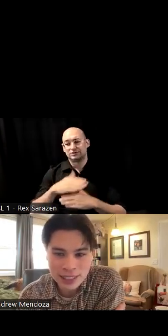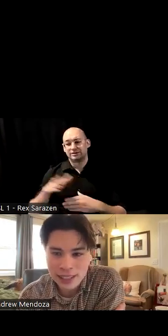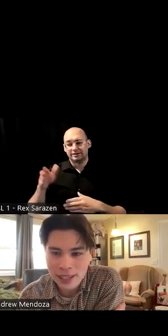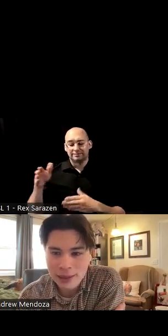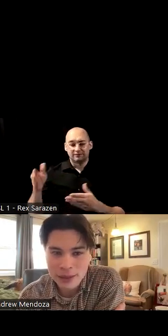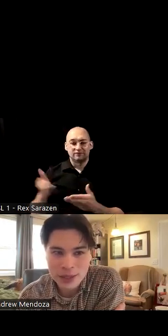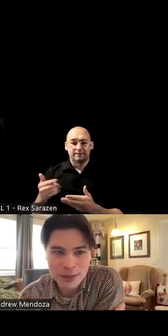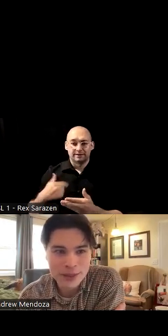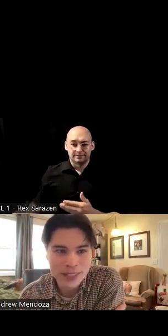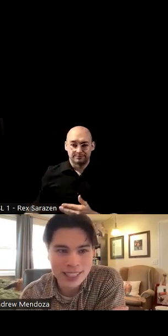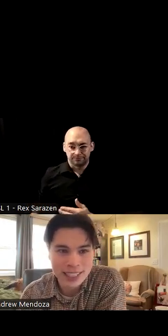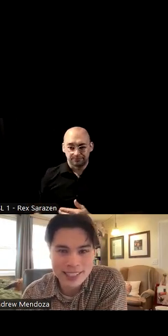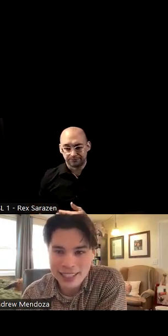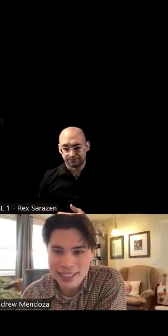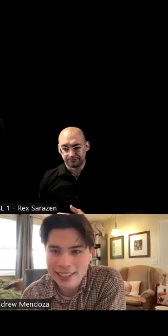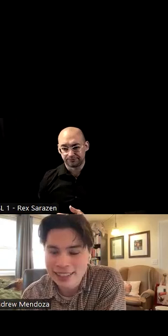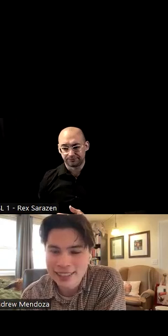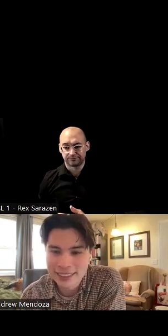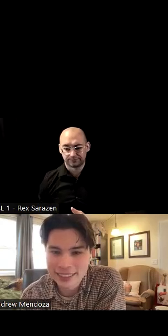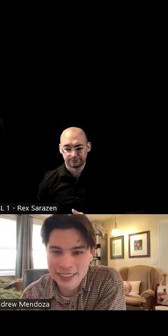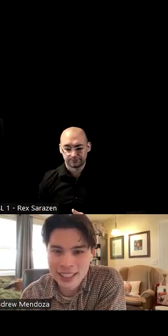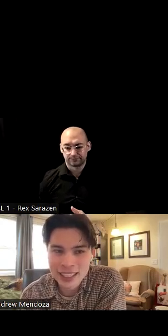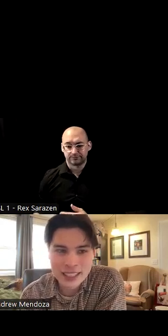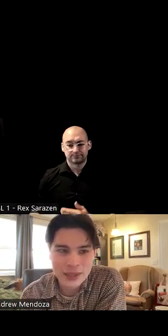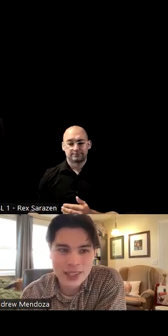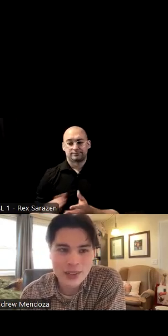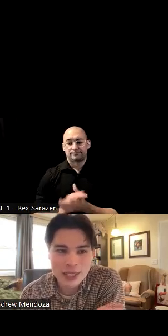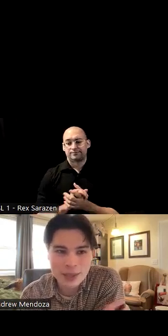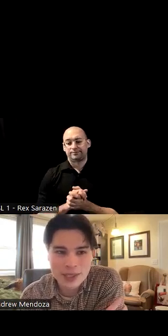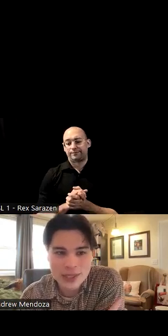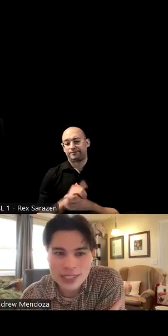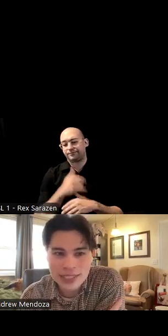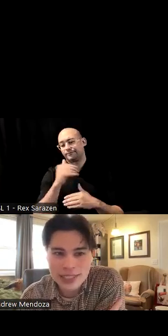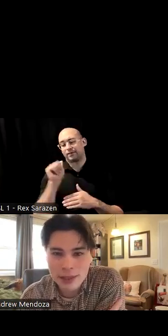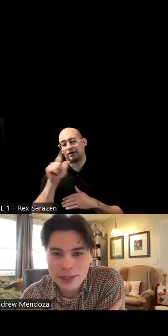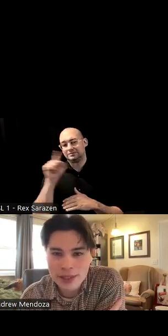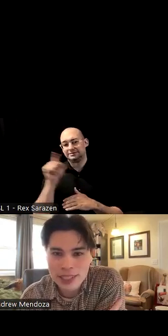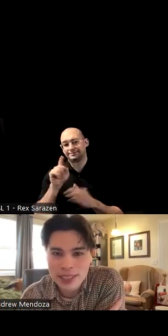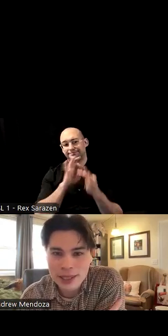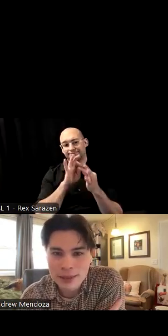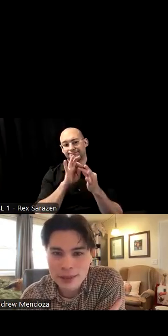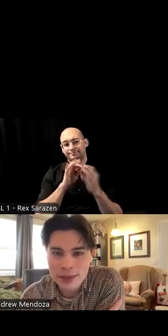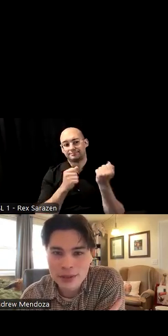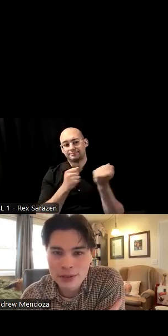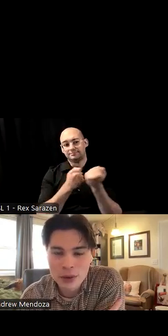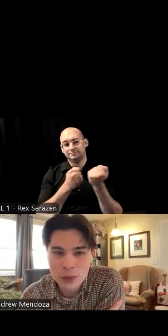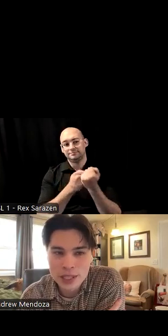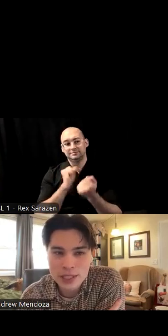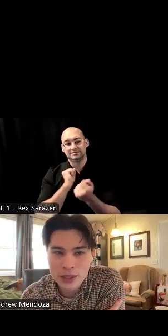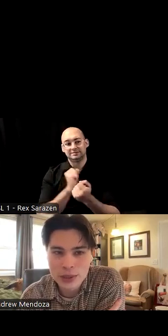invitation. If we could move to the next slide. So the Alzheimer's Association is sponsoring Senate